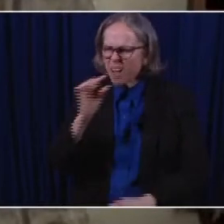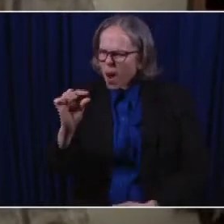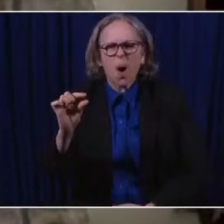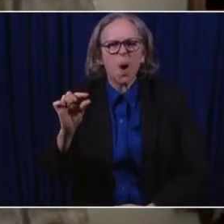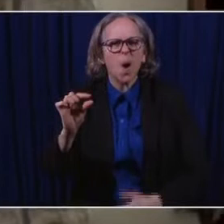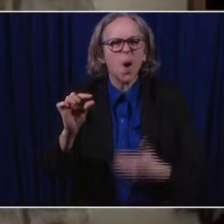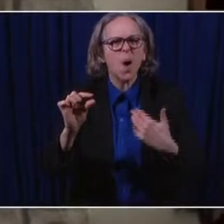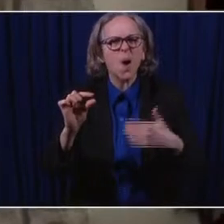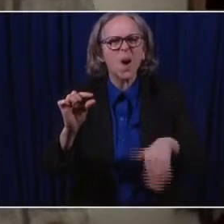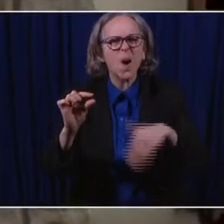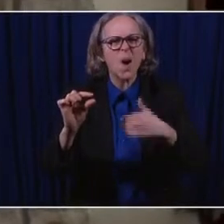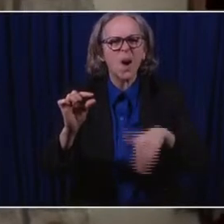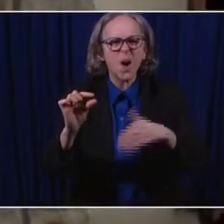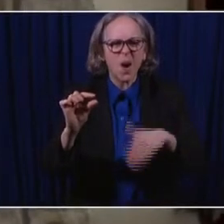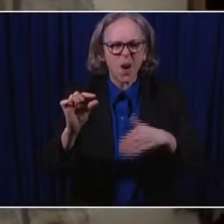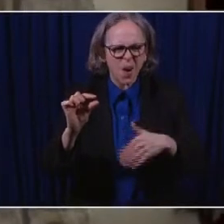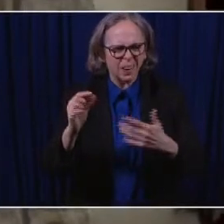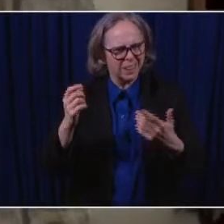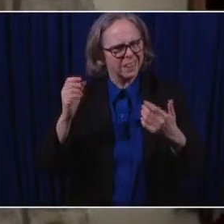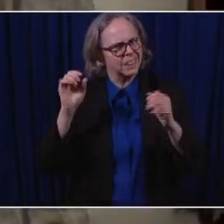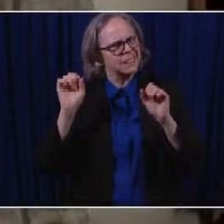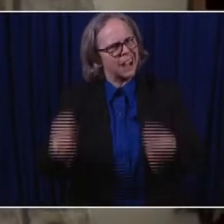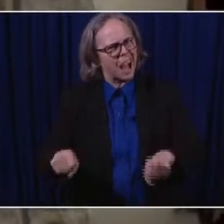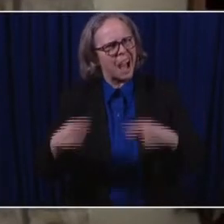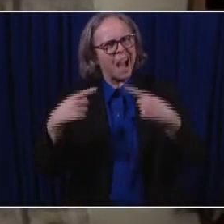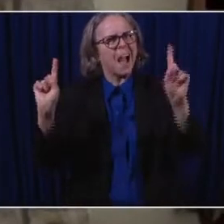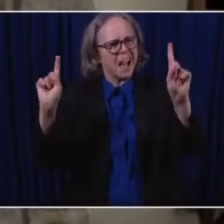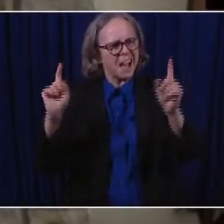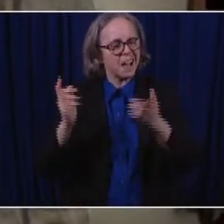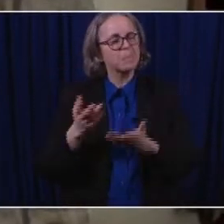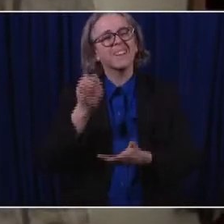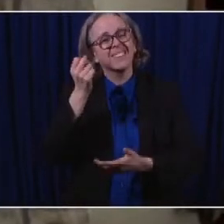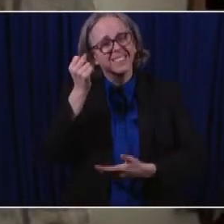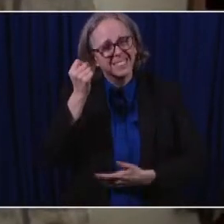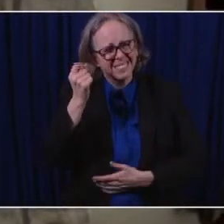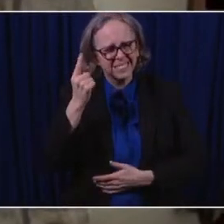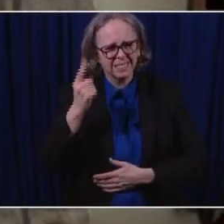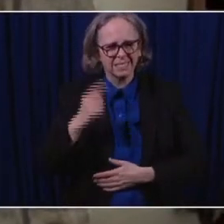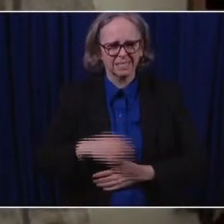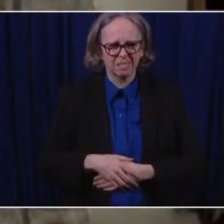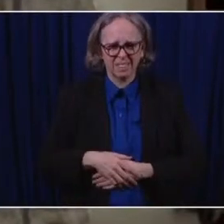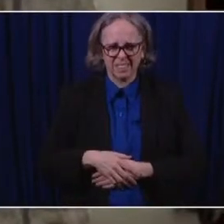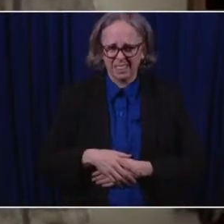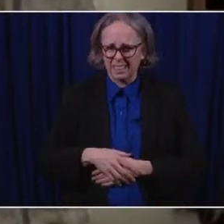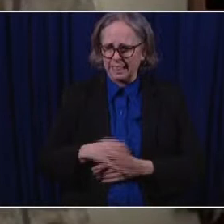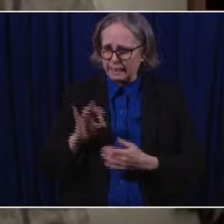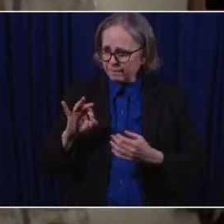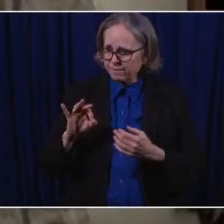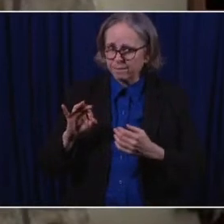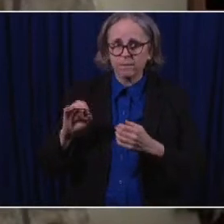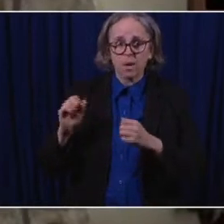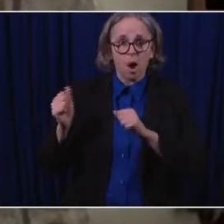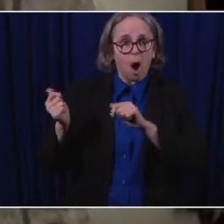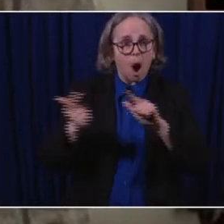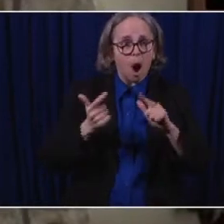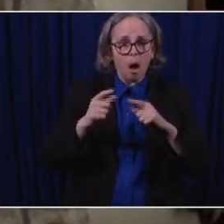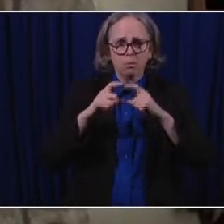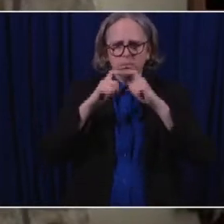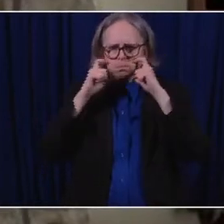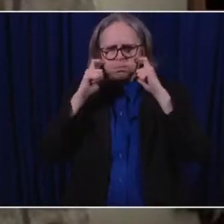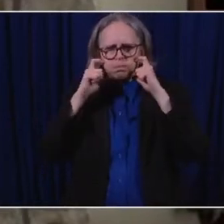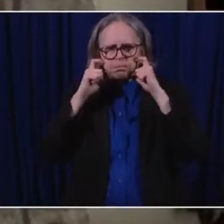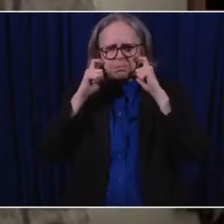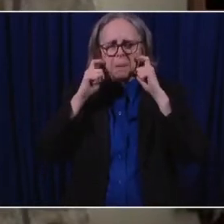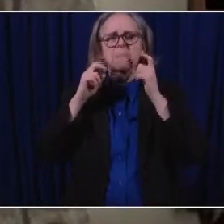in school, but with everyone wearing a mask, there is not much. We know a lot more about that today. We know